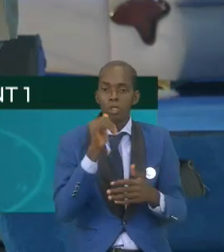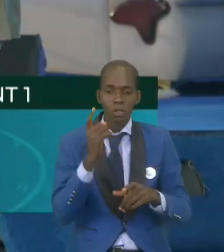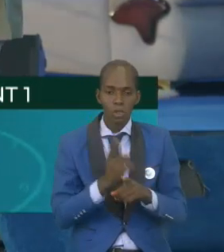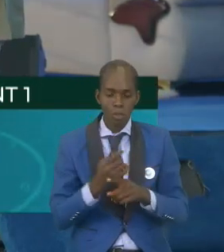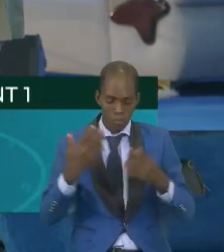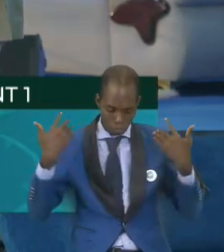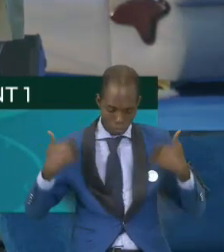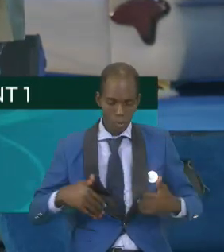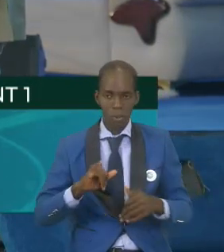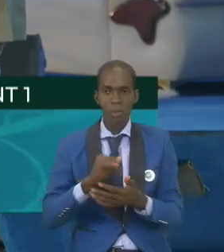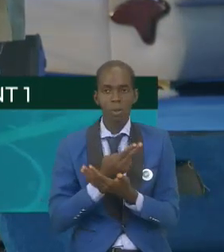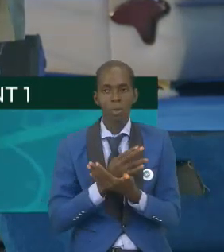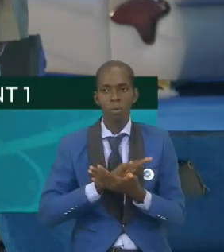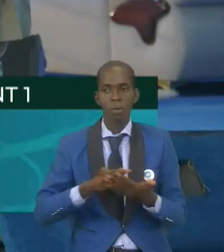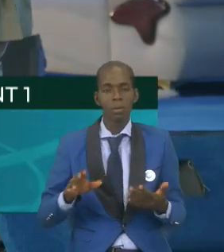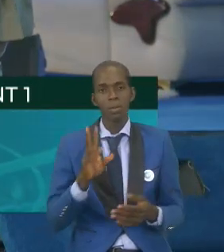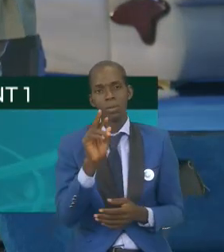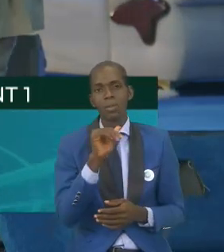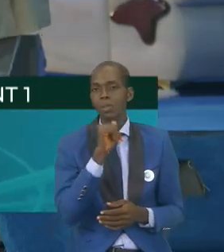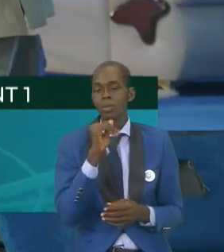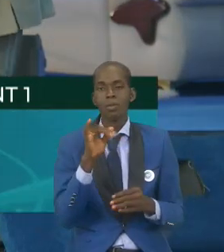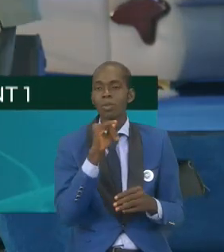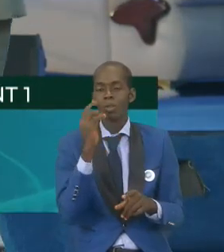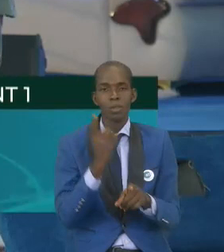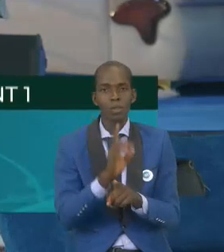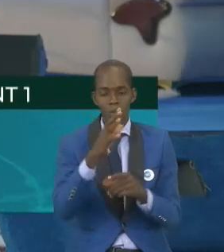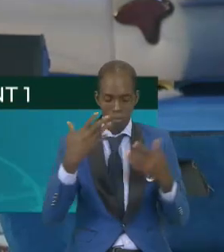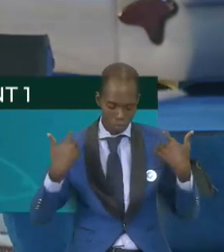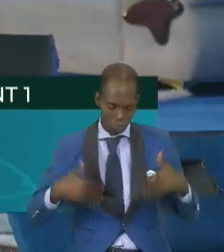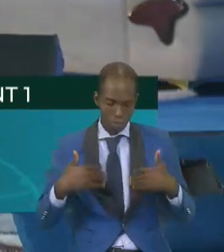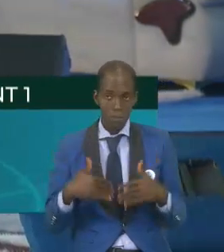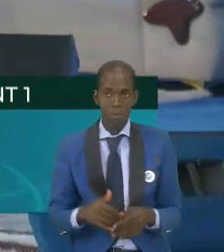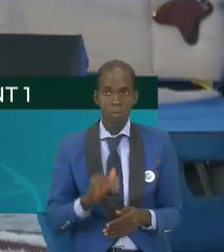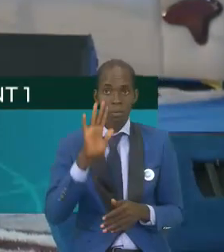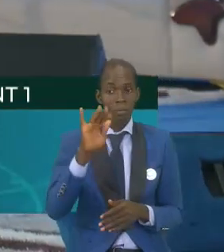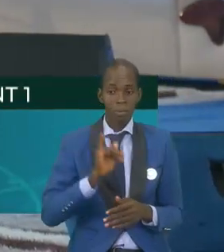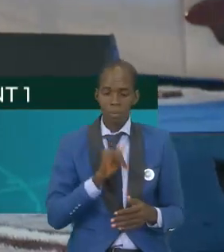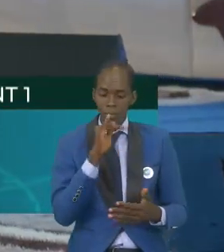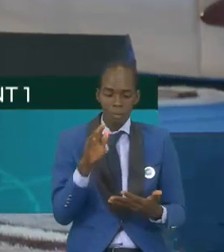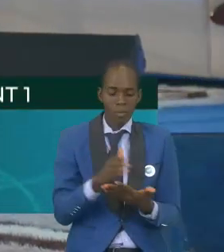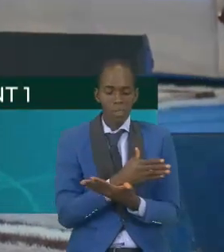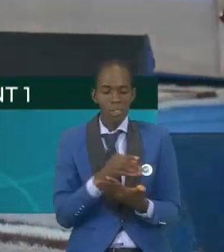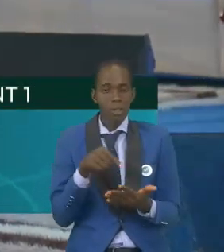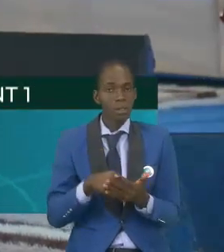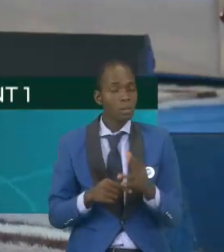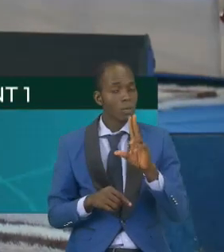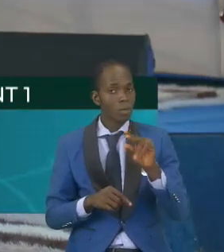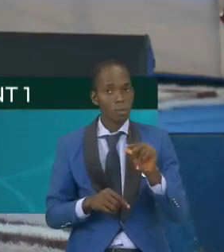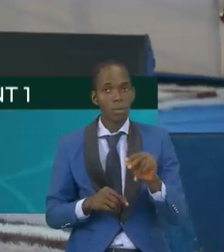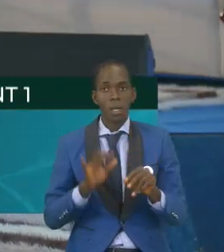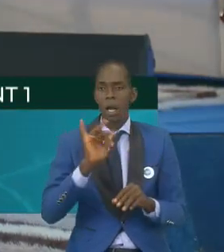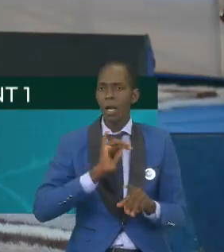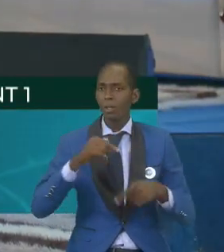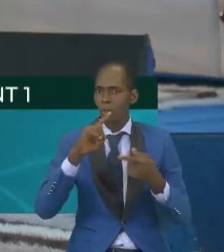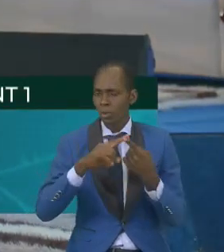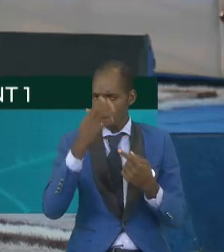I'm holy. It's beyond that. I sing this, so I'm holy. It's beyond that. I go to deeper,